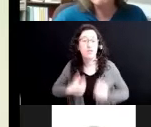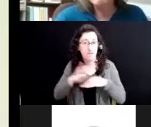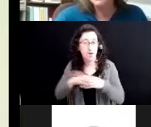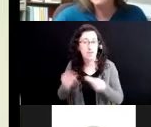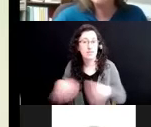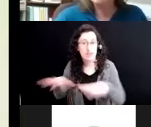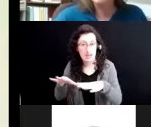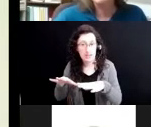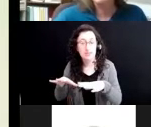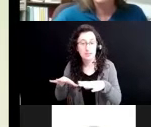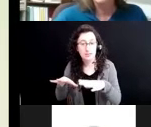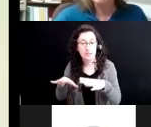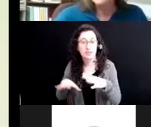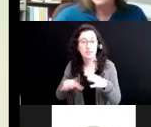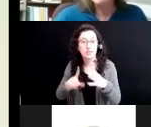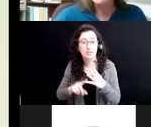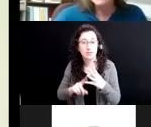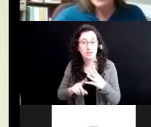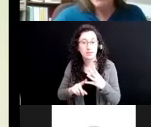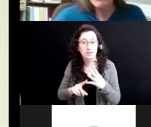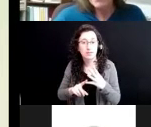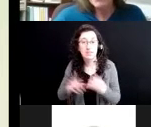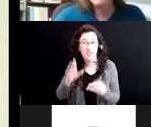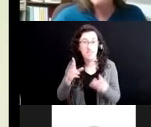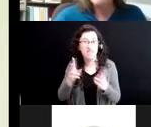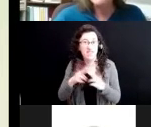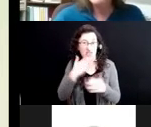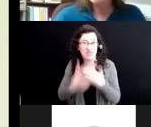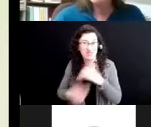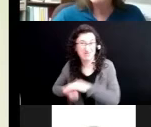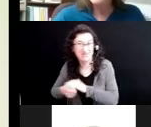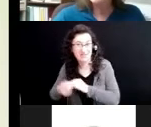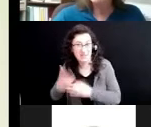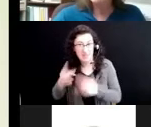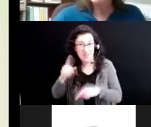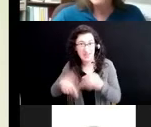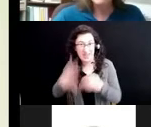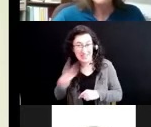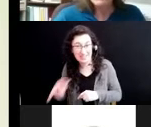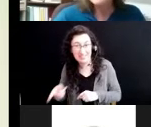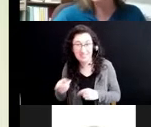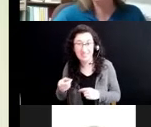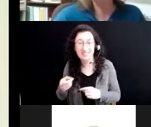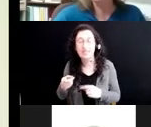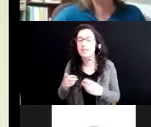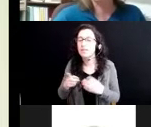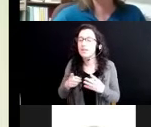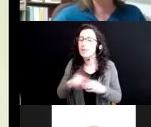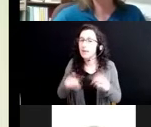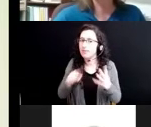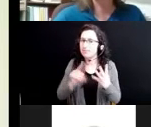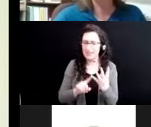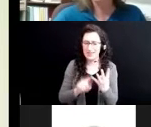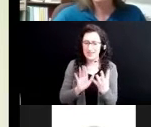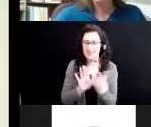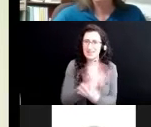cryptic. You might not even see them, but they have totally different habitat requirements,